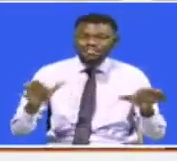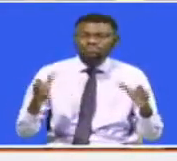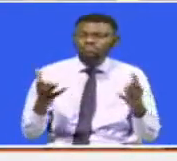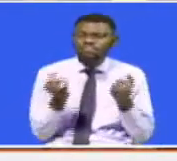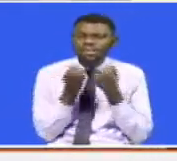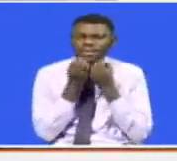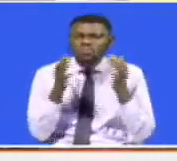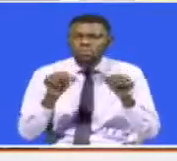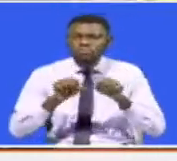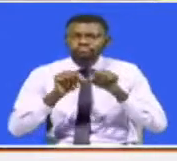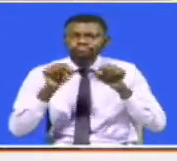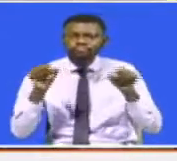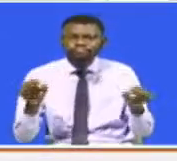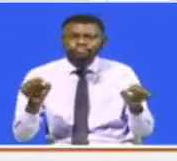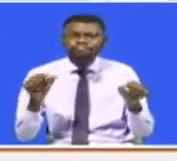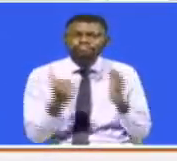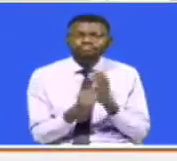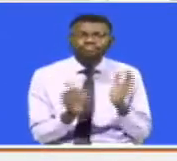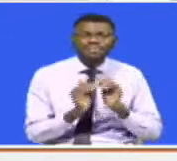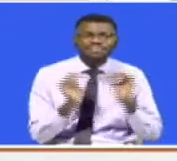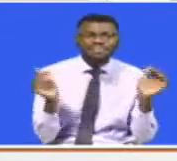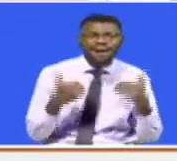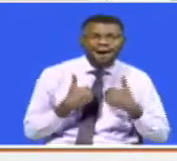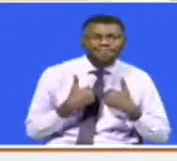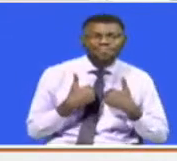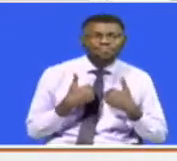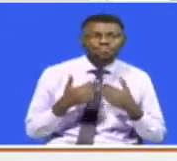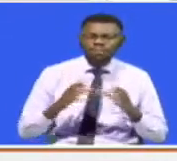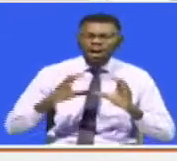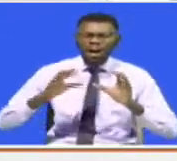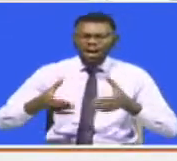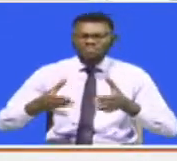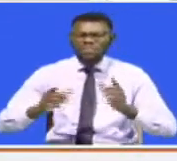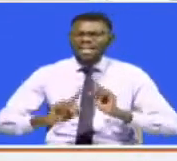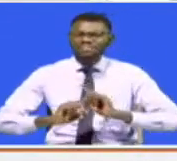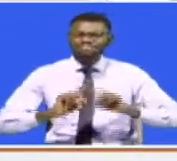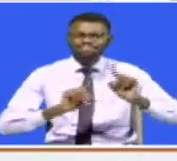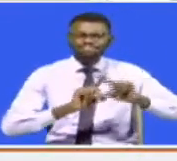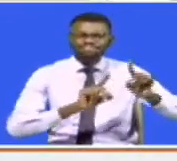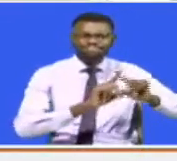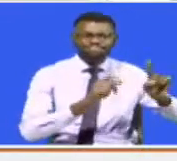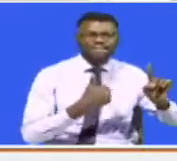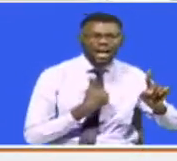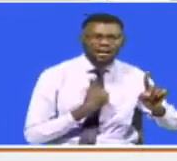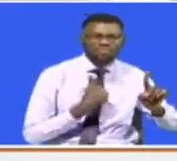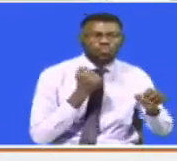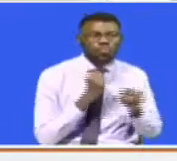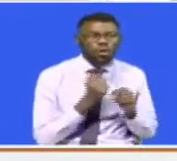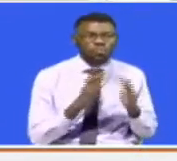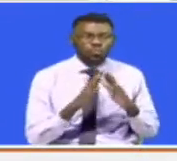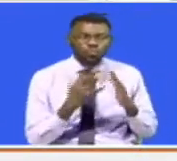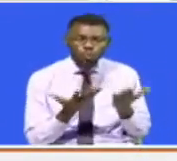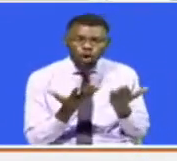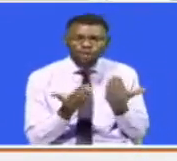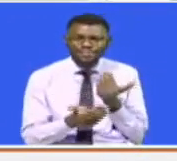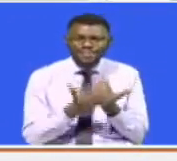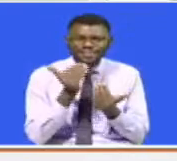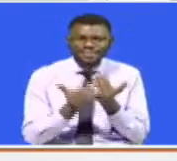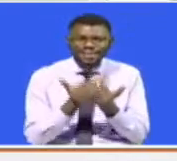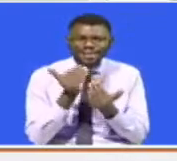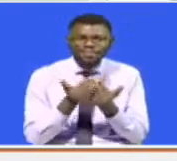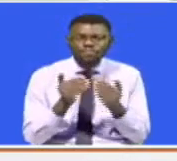system continues to be a mirage. Kuna multinational mbali mbali zenye zinafanya conservancies. Tunataka